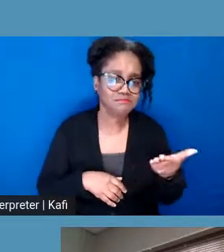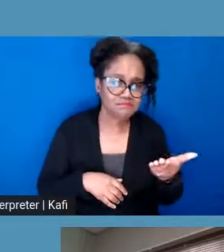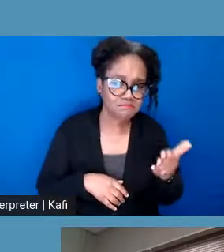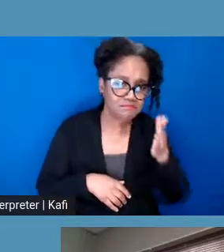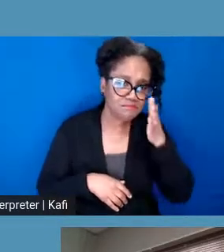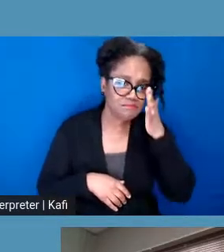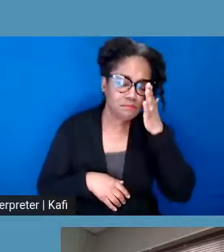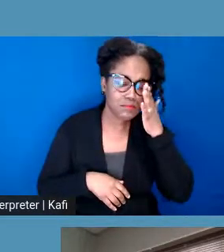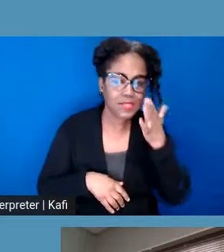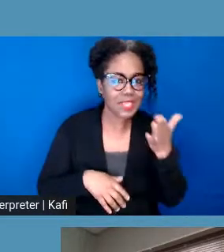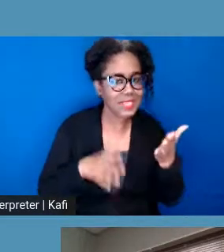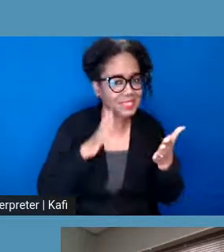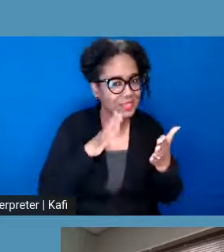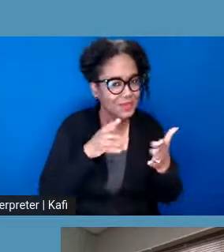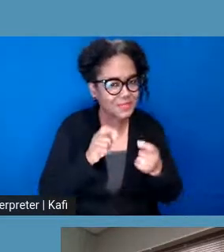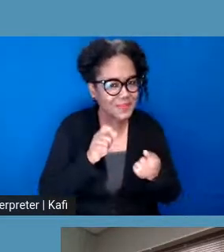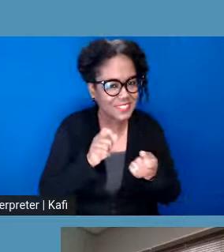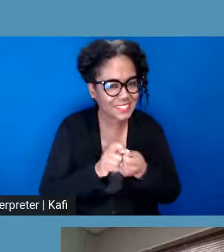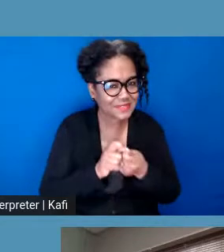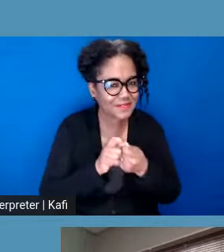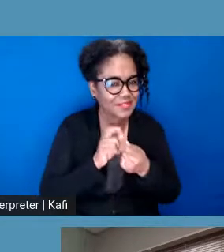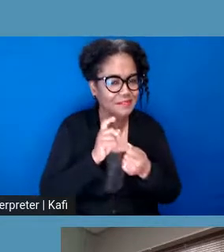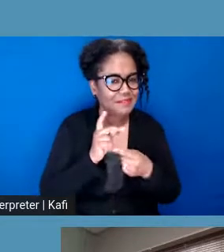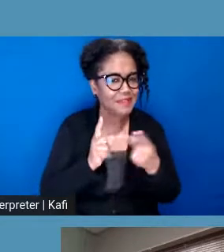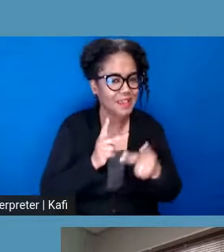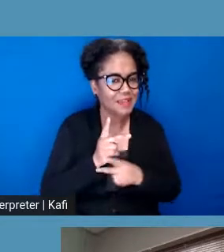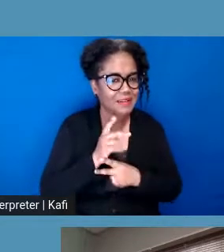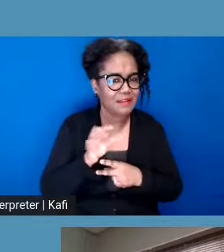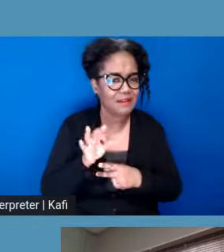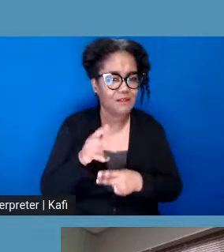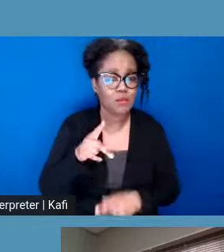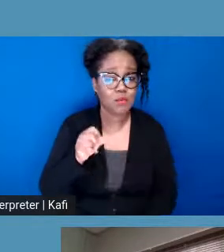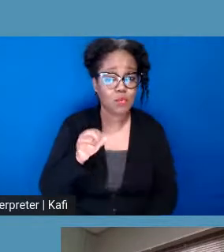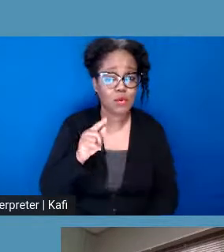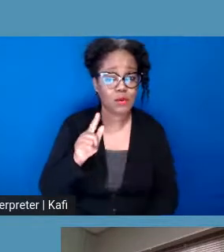document scanner that any of you would recommend?